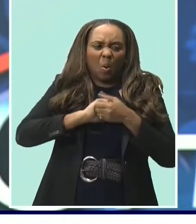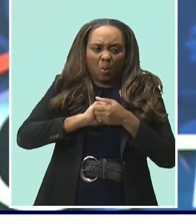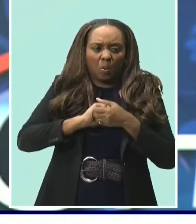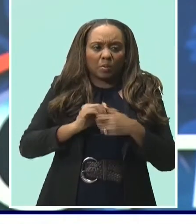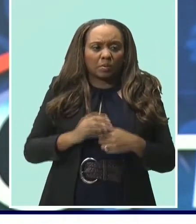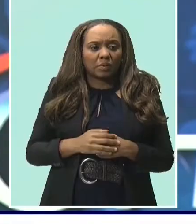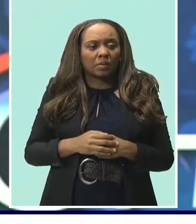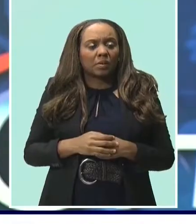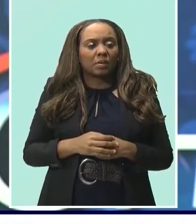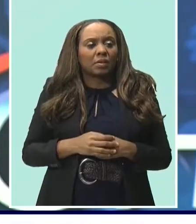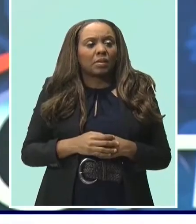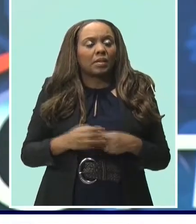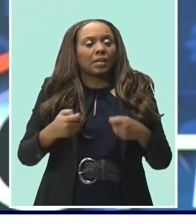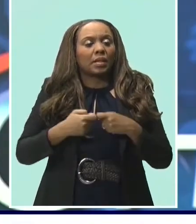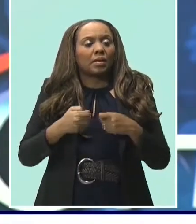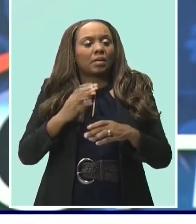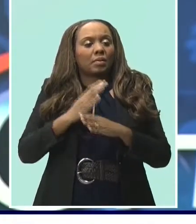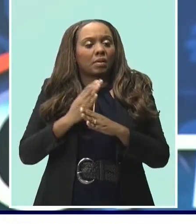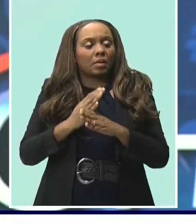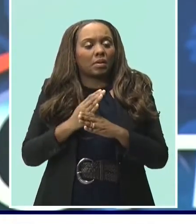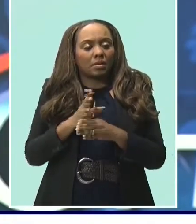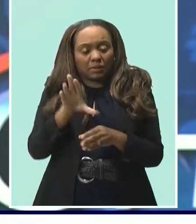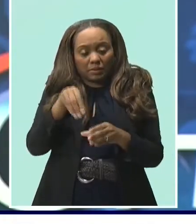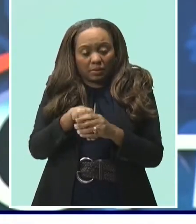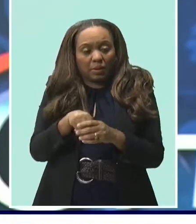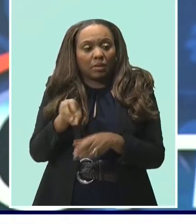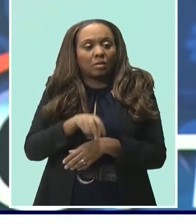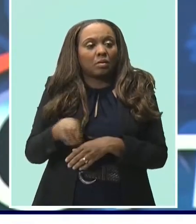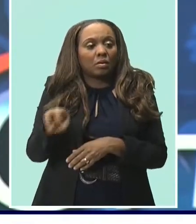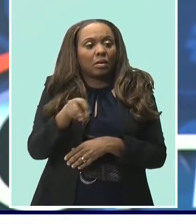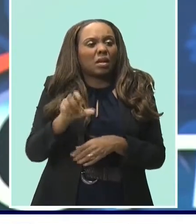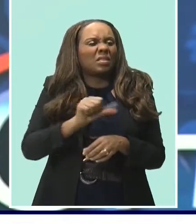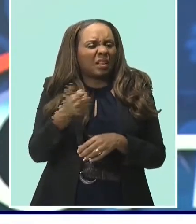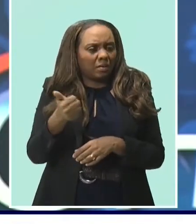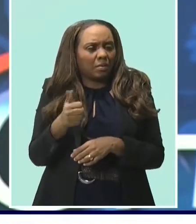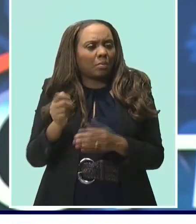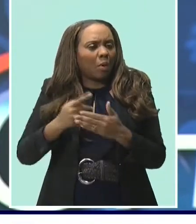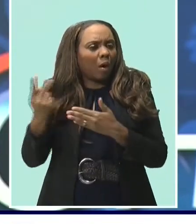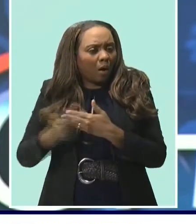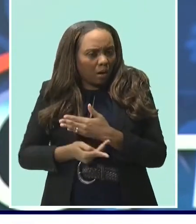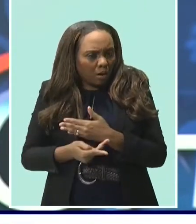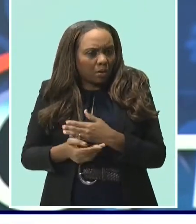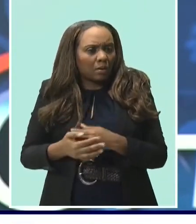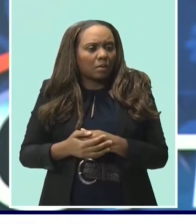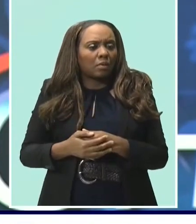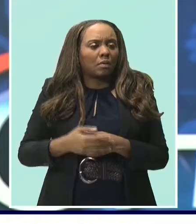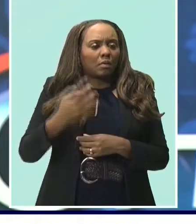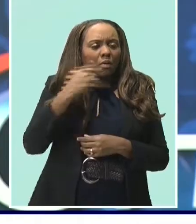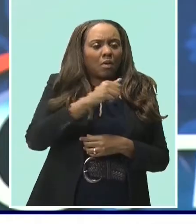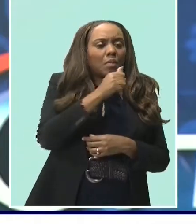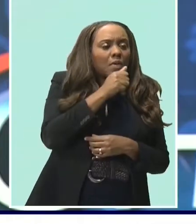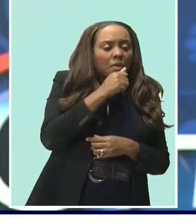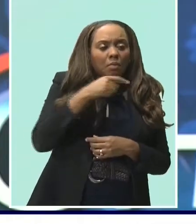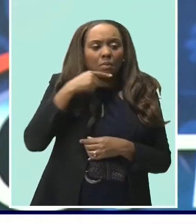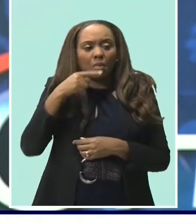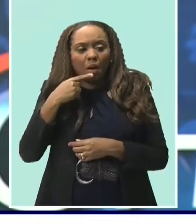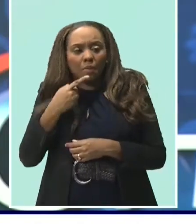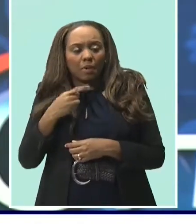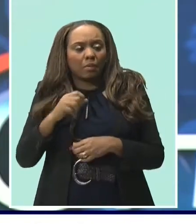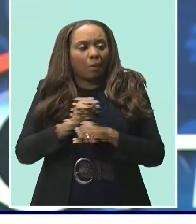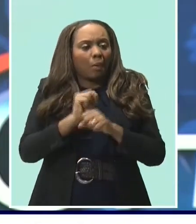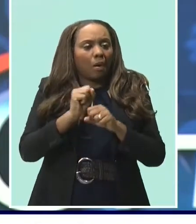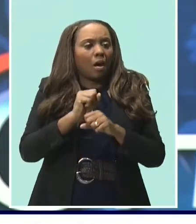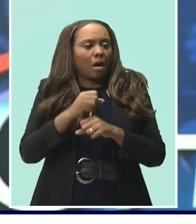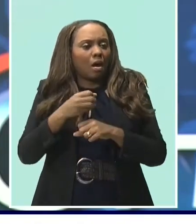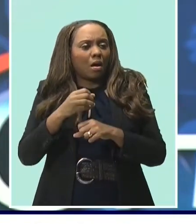by Endless Electric, is however part of the Transport Augmentation Program, which marries private and public sector operators. As